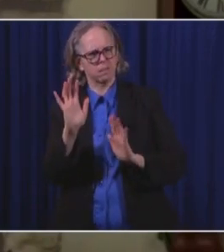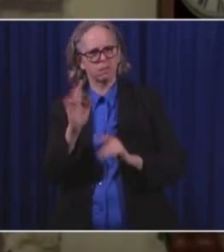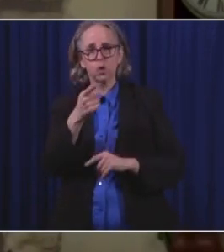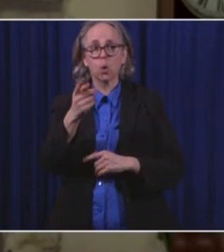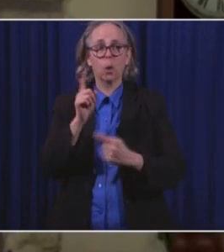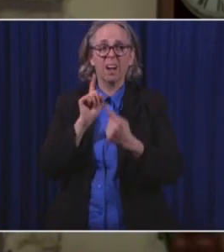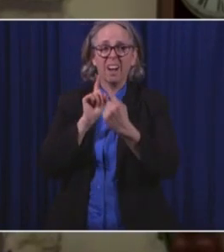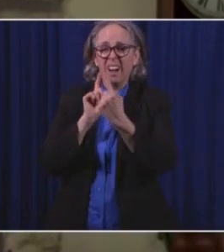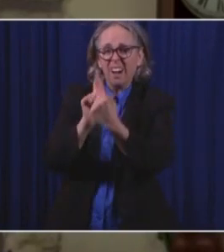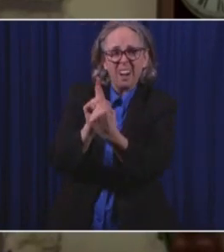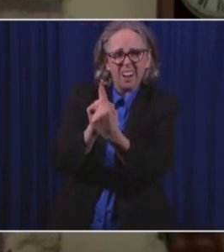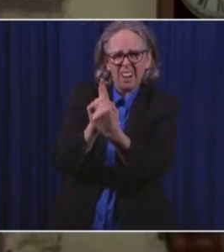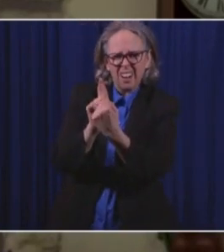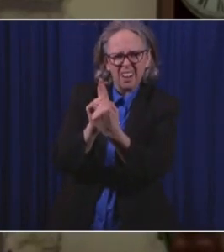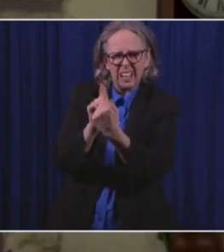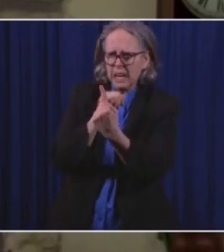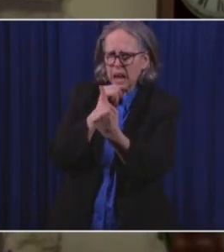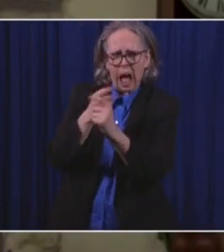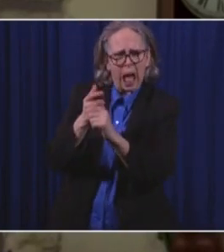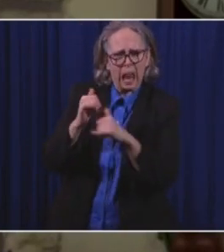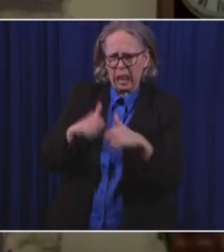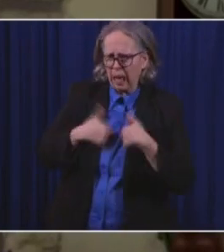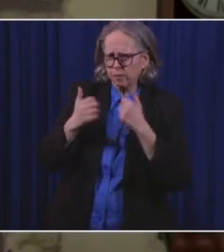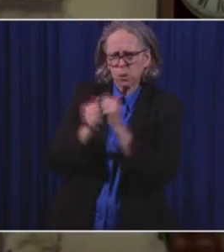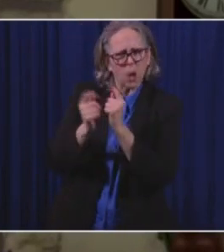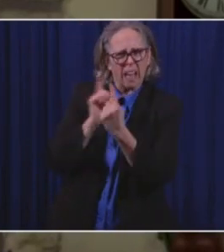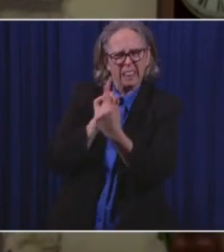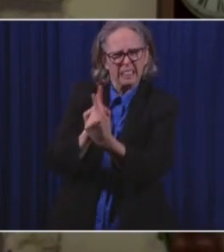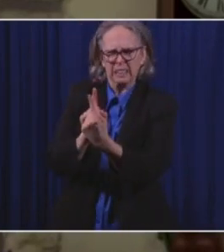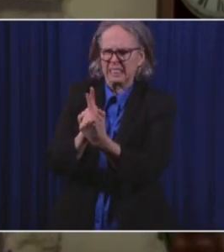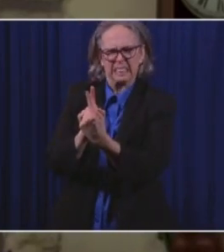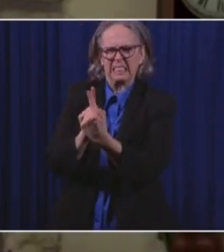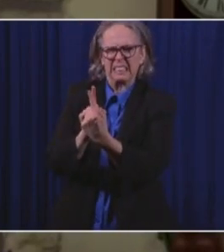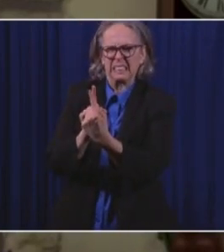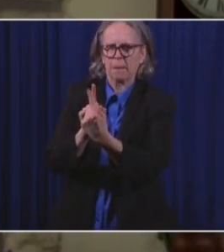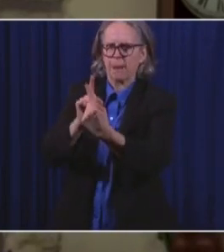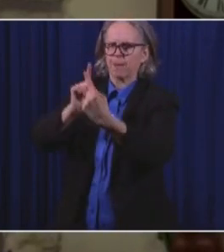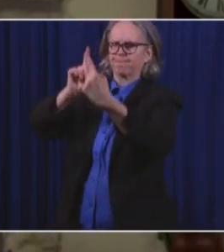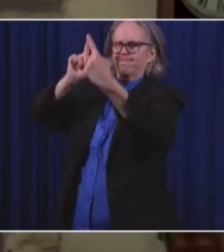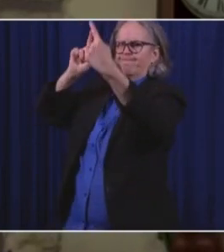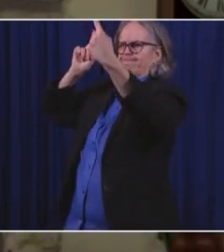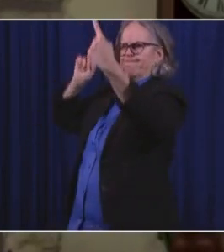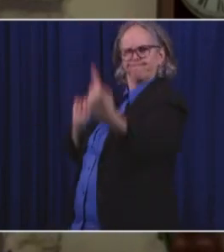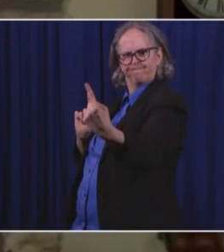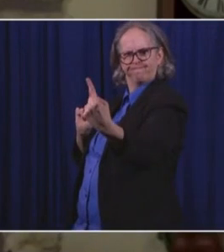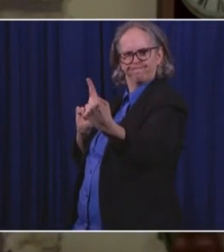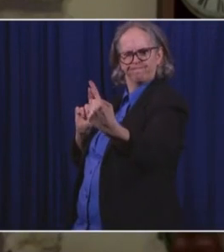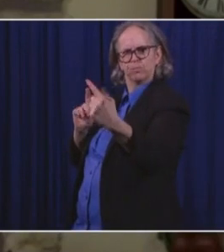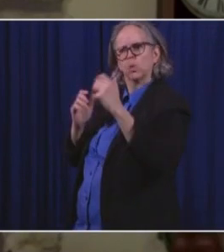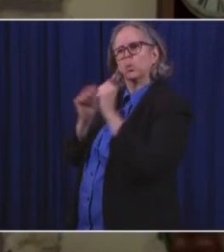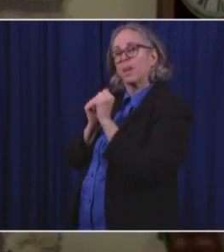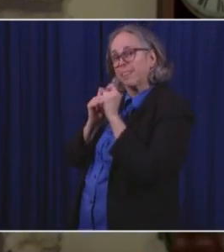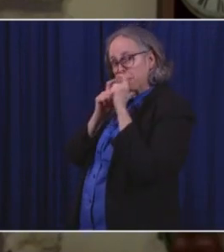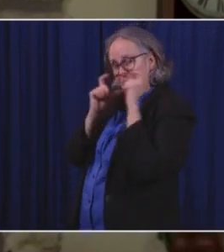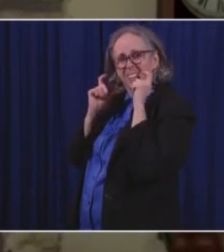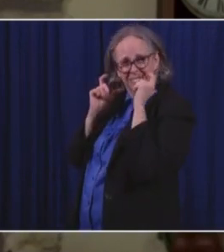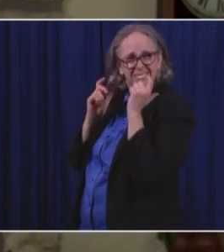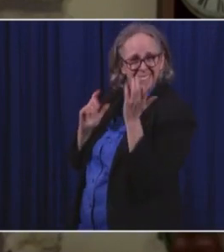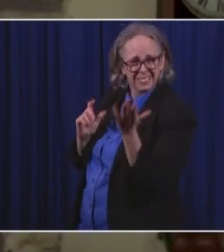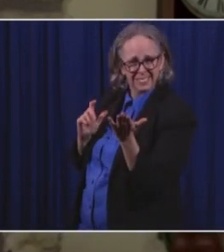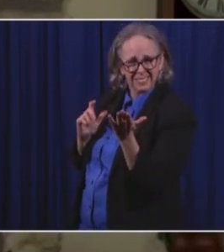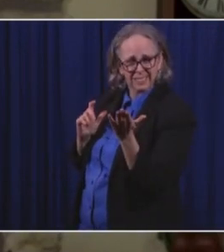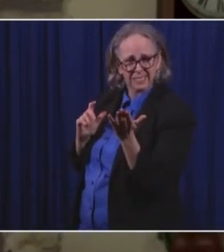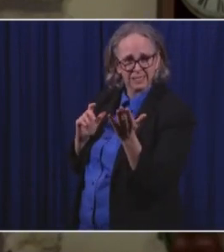mask. It's kind of easy to say. Sometimes it's harder for us to do. If that's a friend, if that's